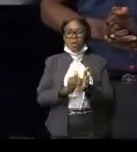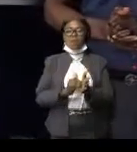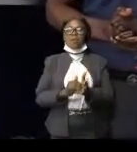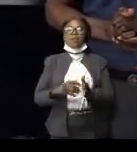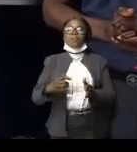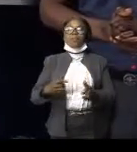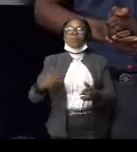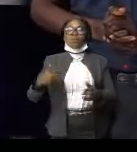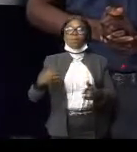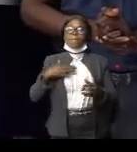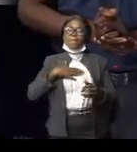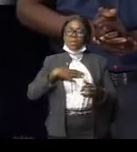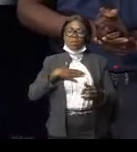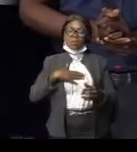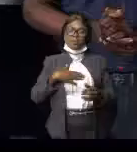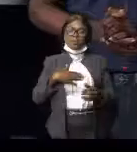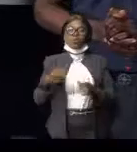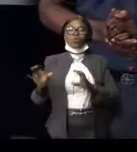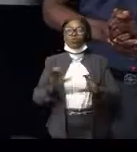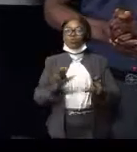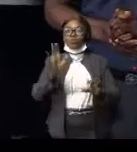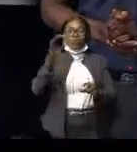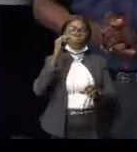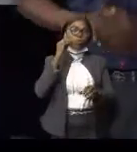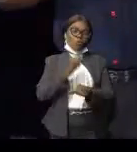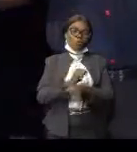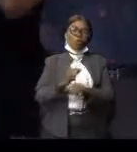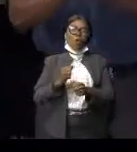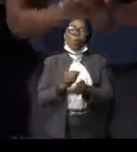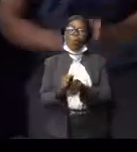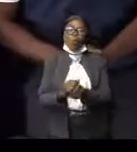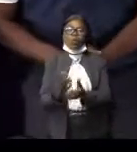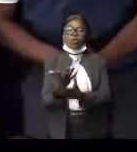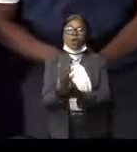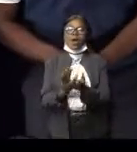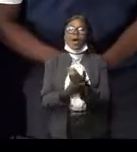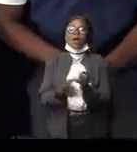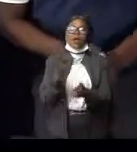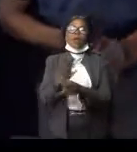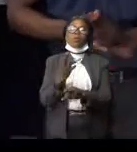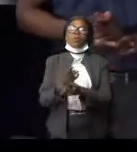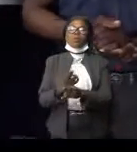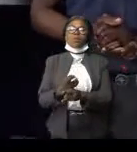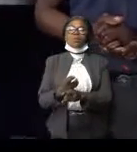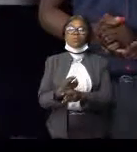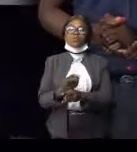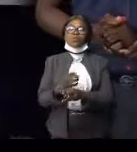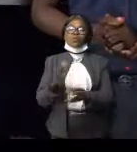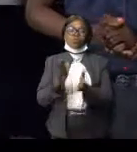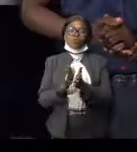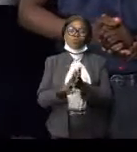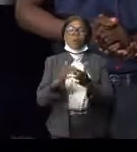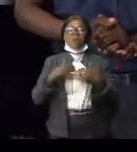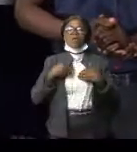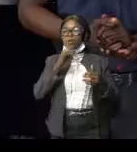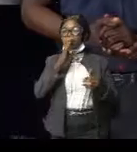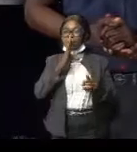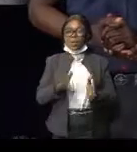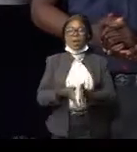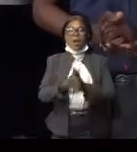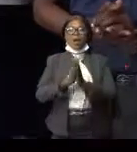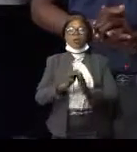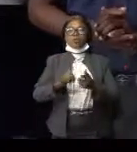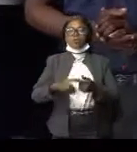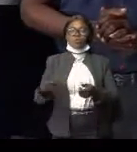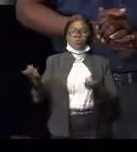of The Classroom in Your Home, please do your homework. Wash your hands regularly. Schools have not been asked to resume yet,